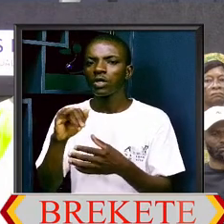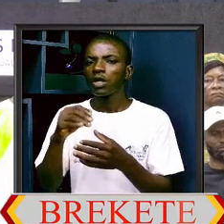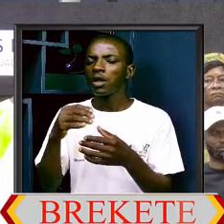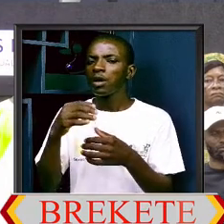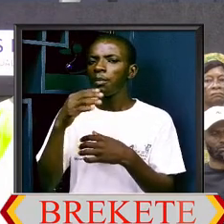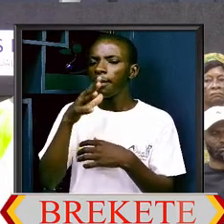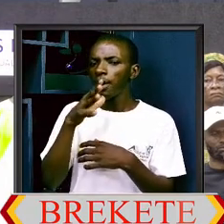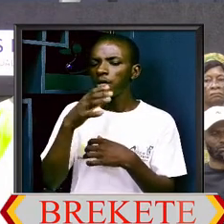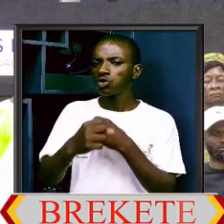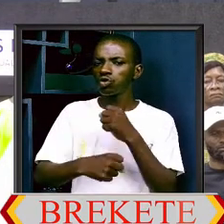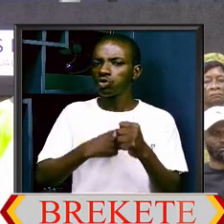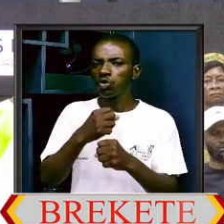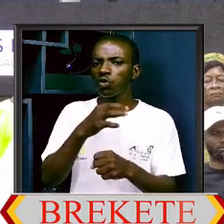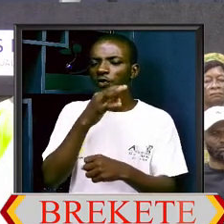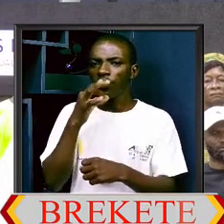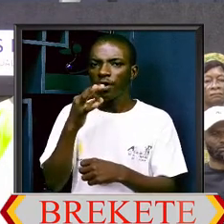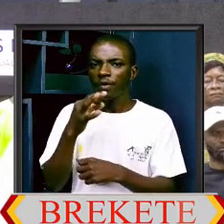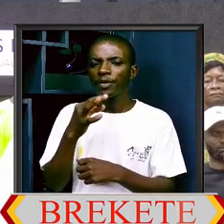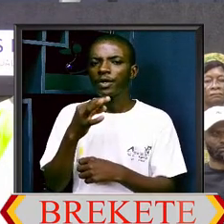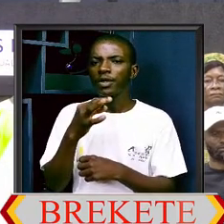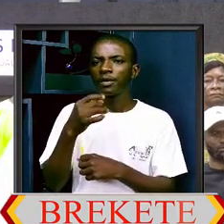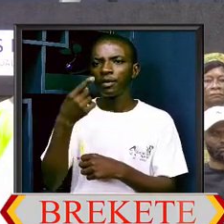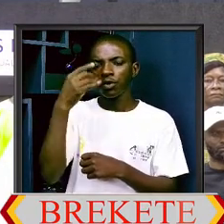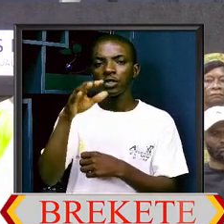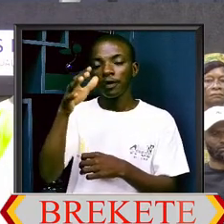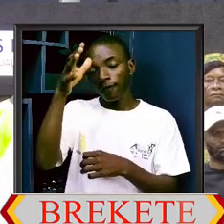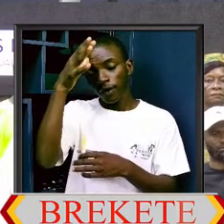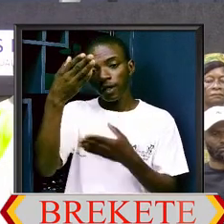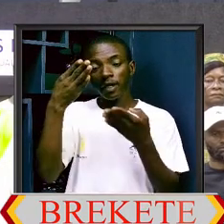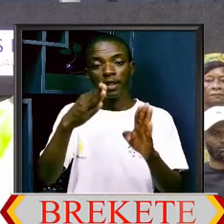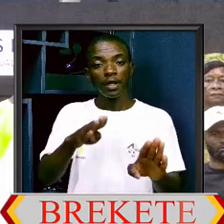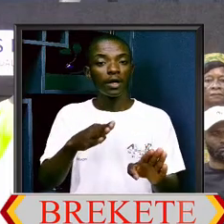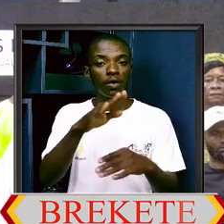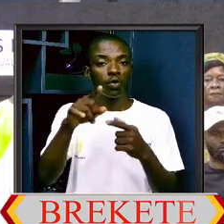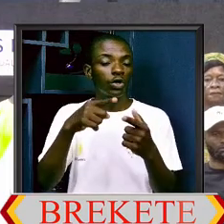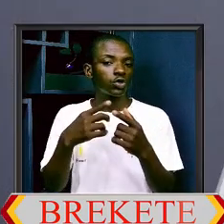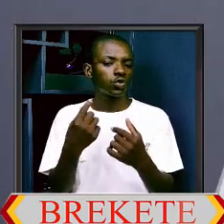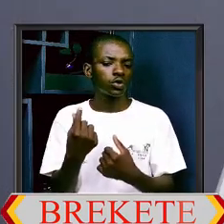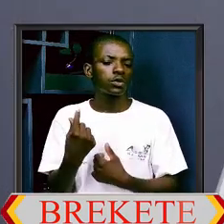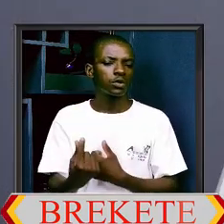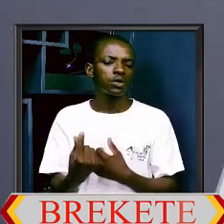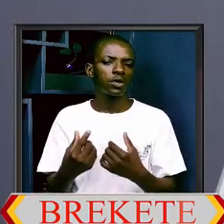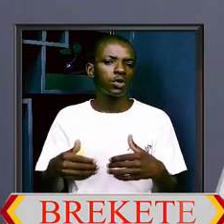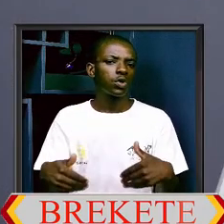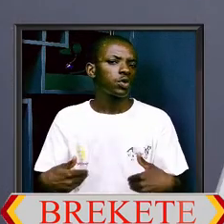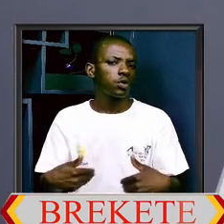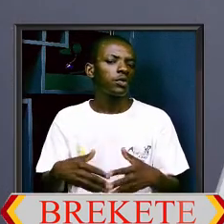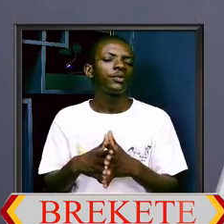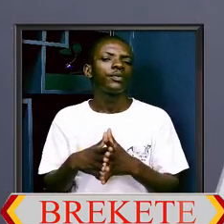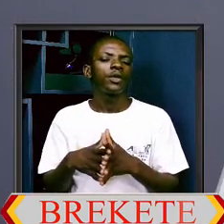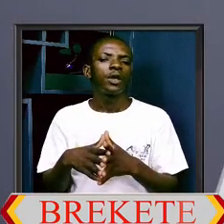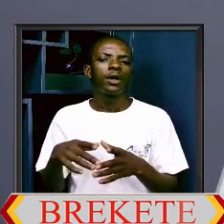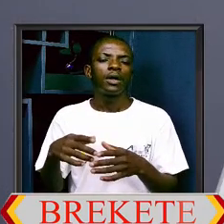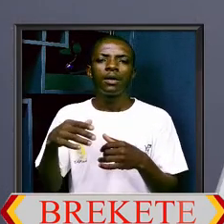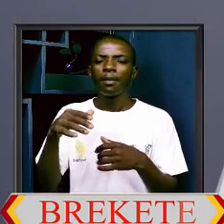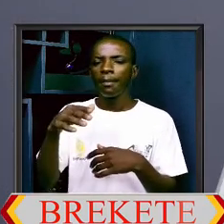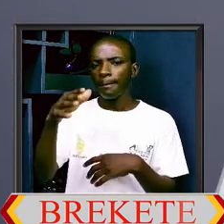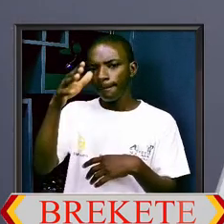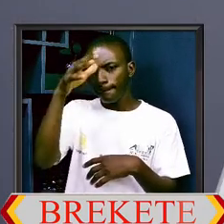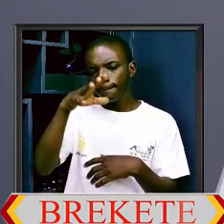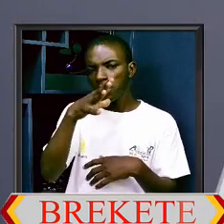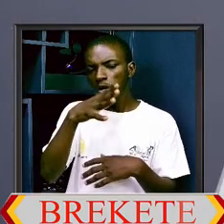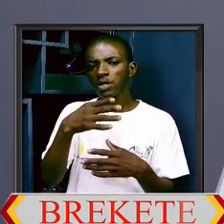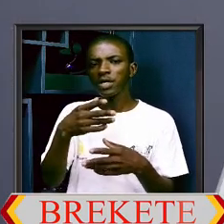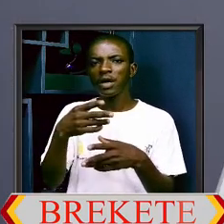fing before she struggle because the father die when she small when then day small now the mother